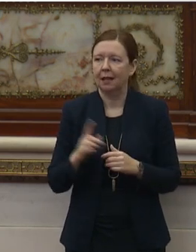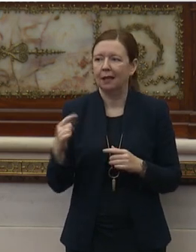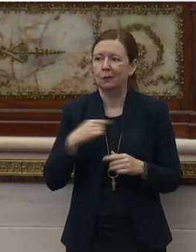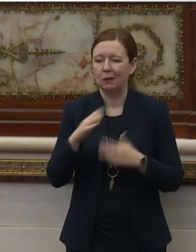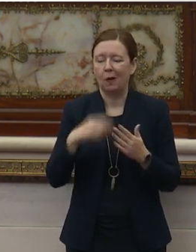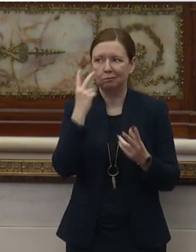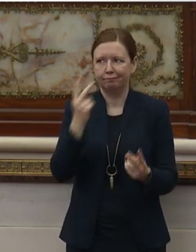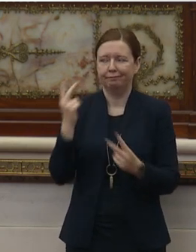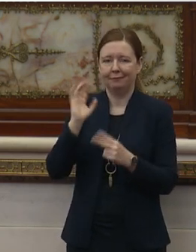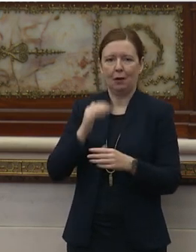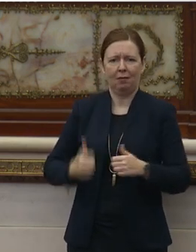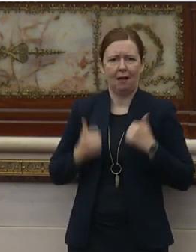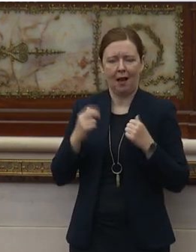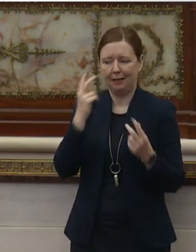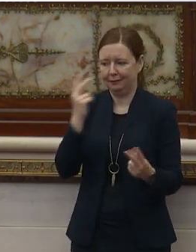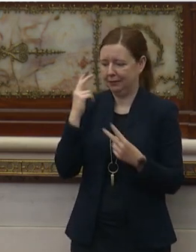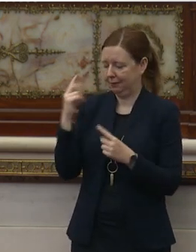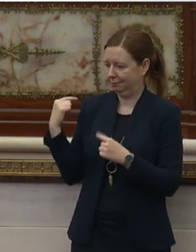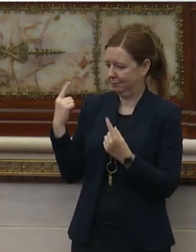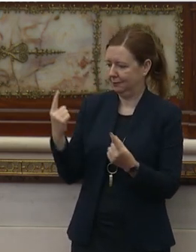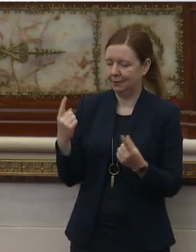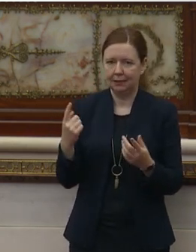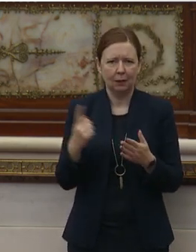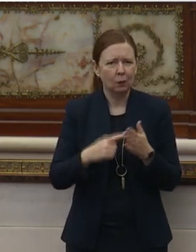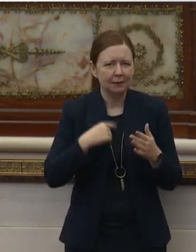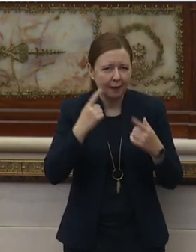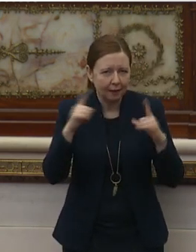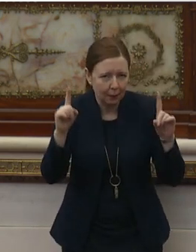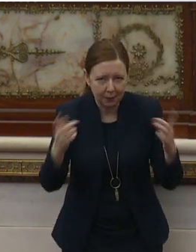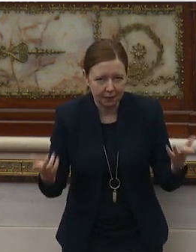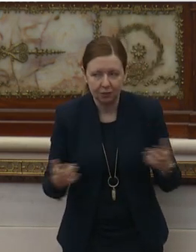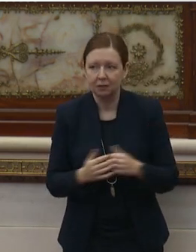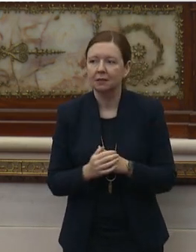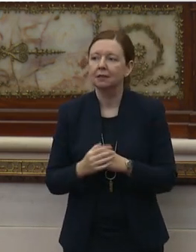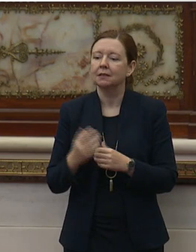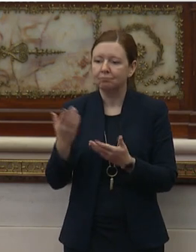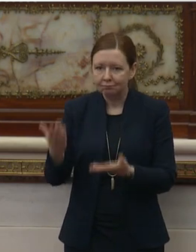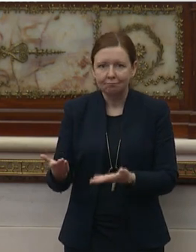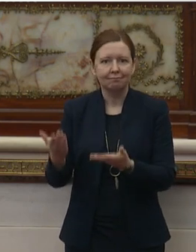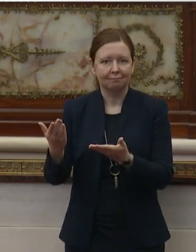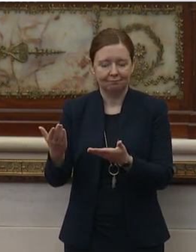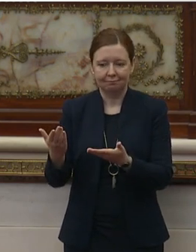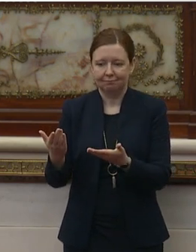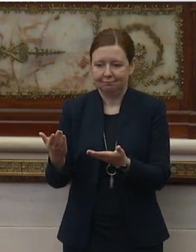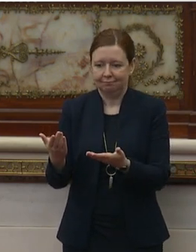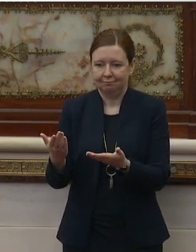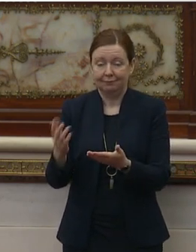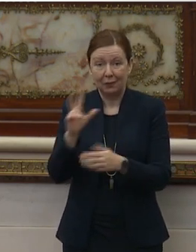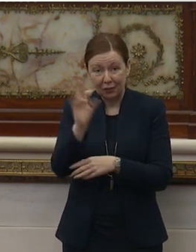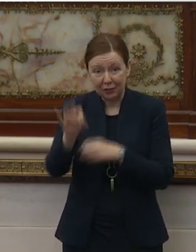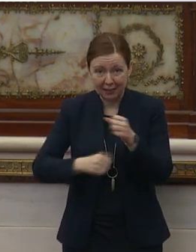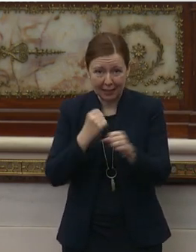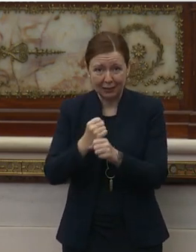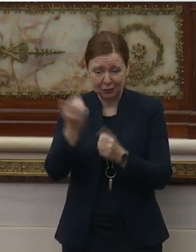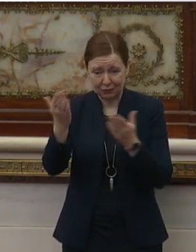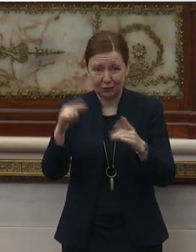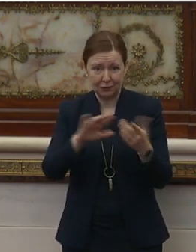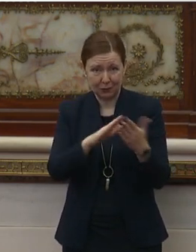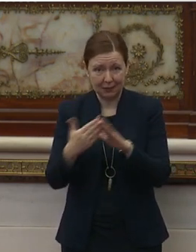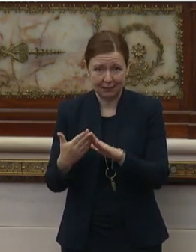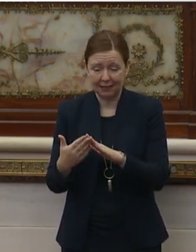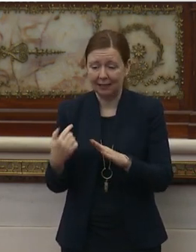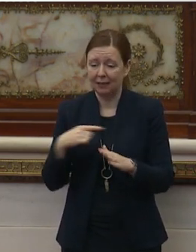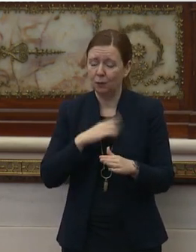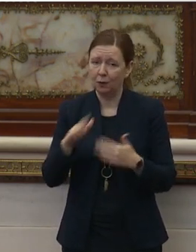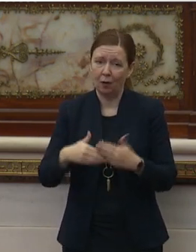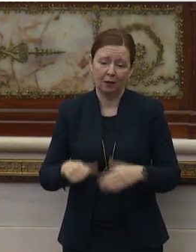all look back on our lives and say, what did we accomplish? There's something that Commissioner Perry, in 39 years of service to the city, we